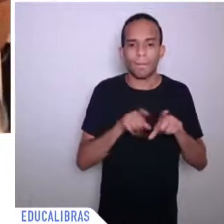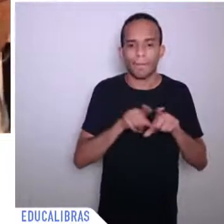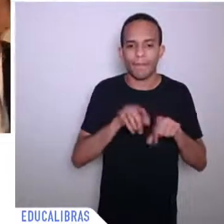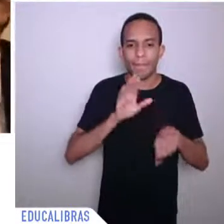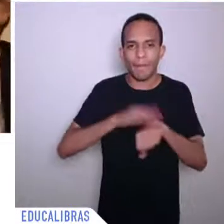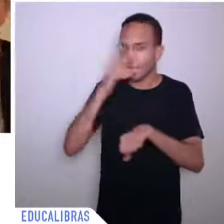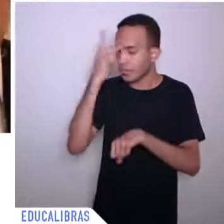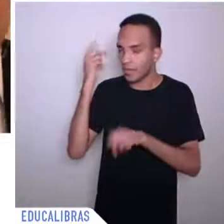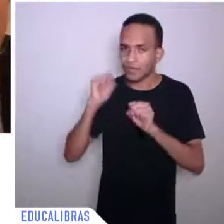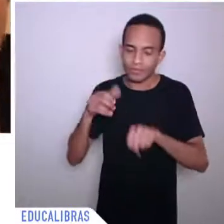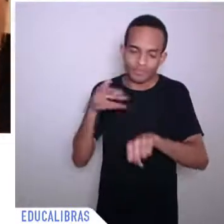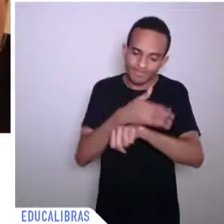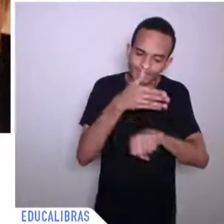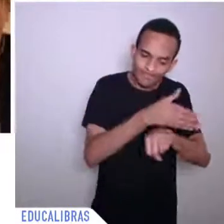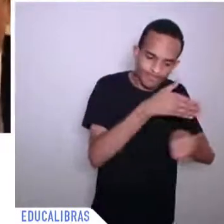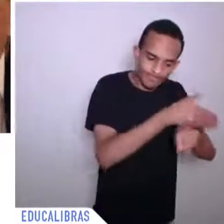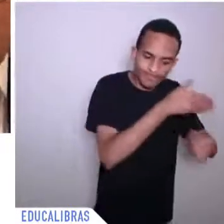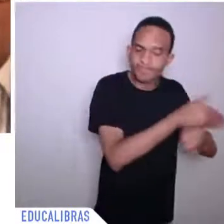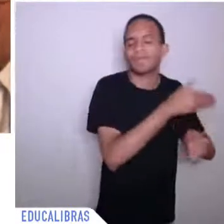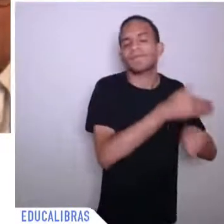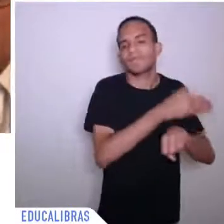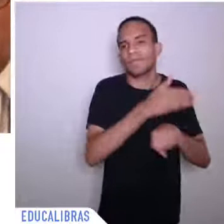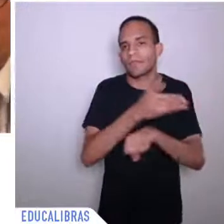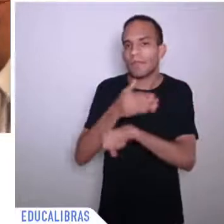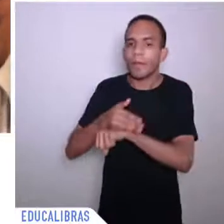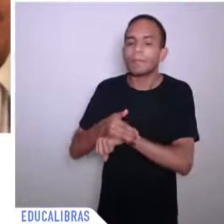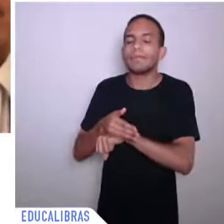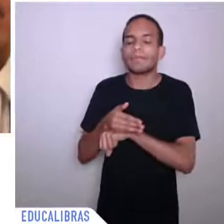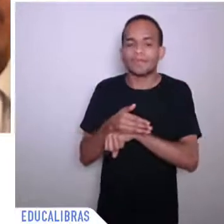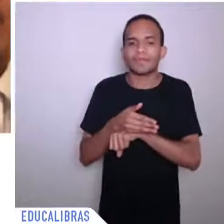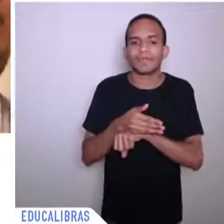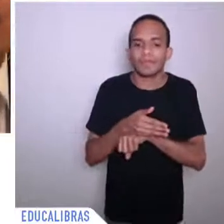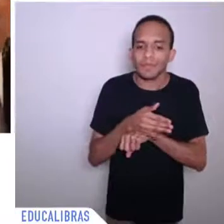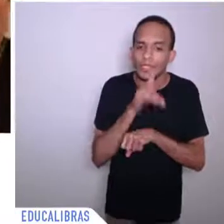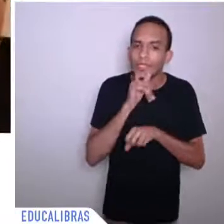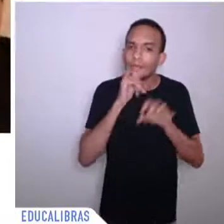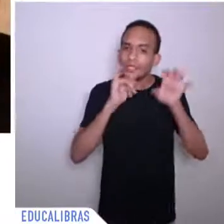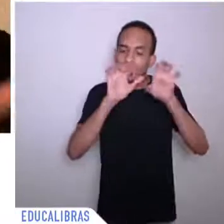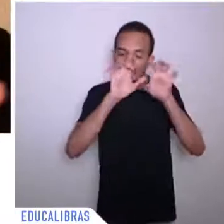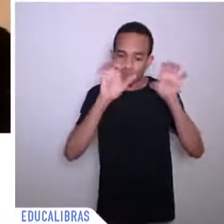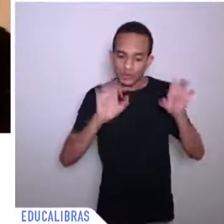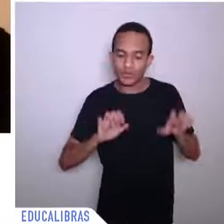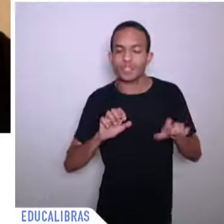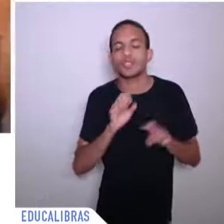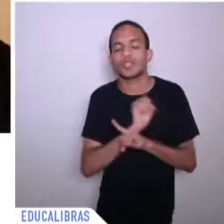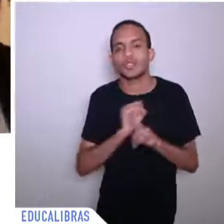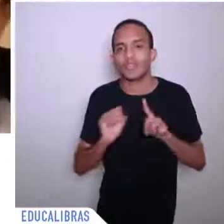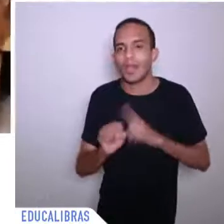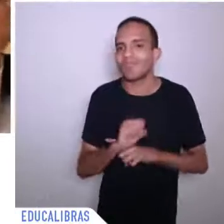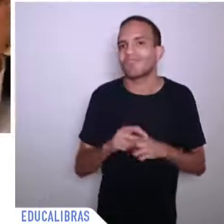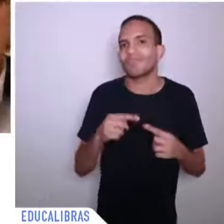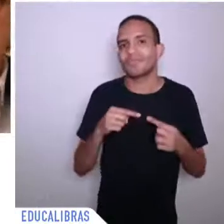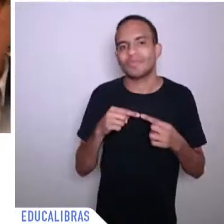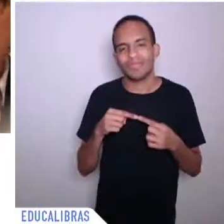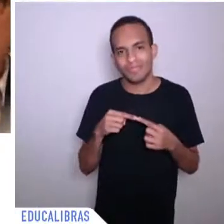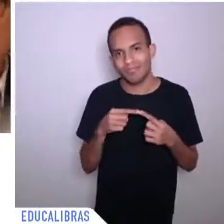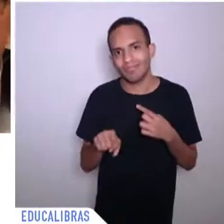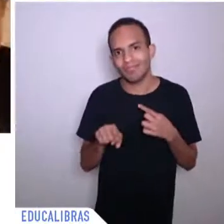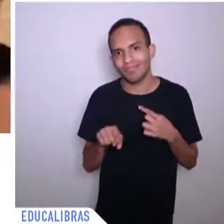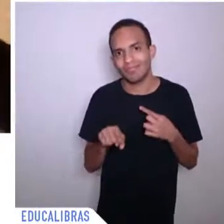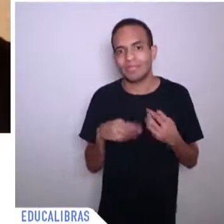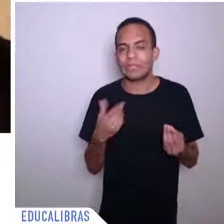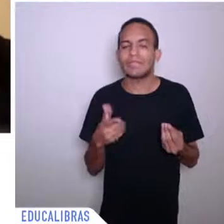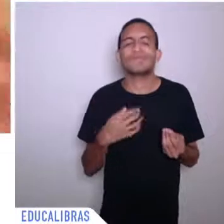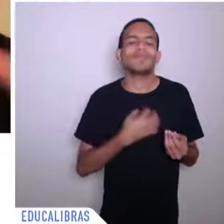contradicting dissatisfaction. More people could have access, but access wouldn't happen because the social infrastructure wouldn't meet